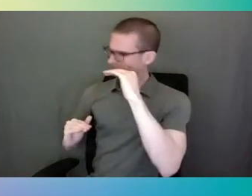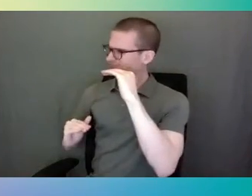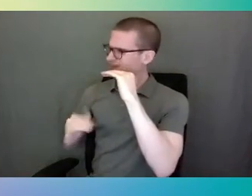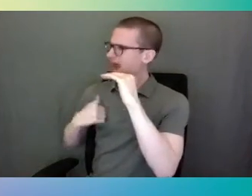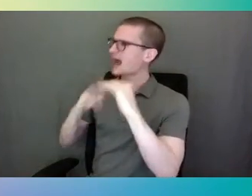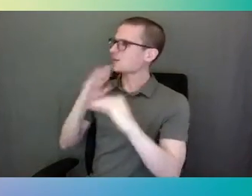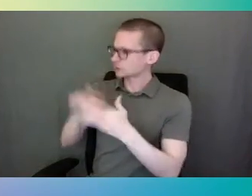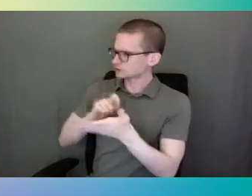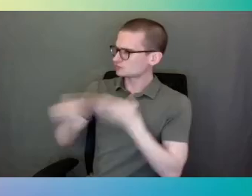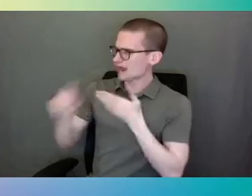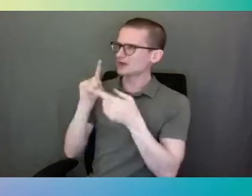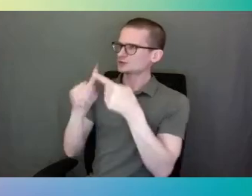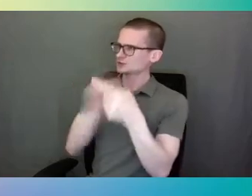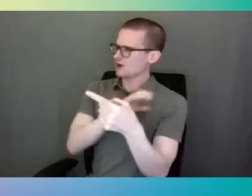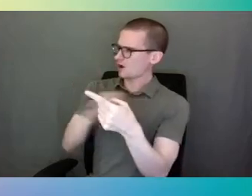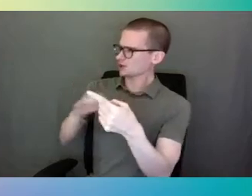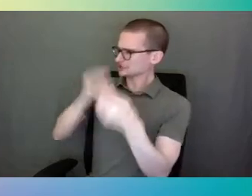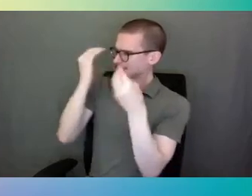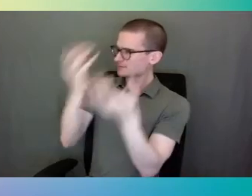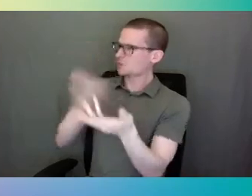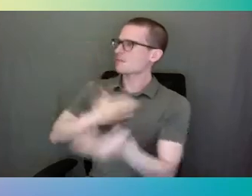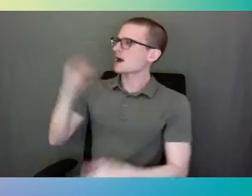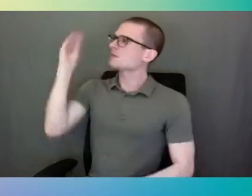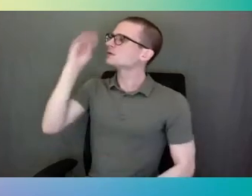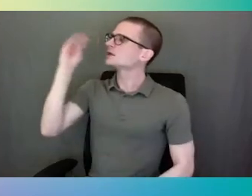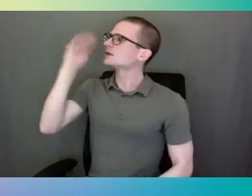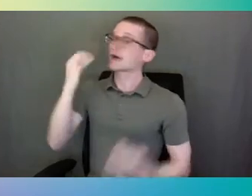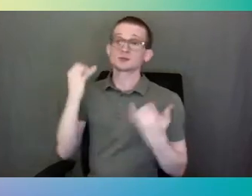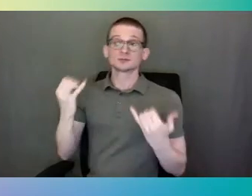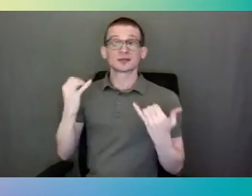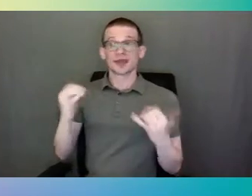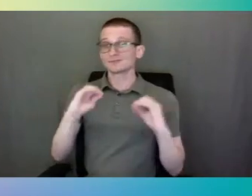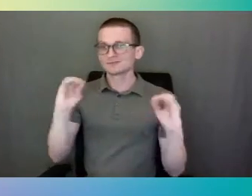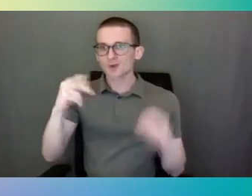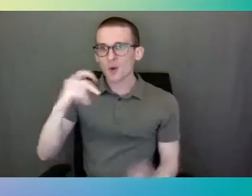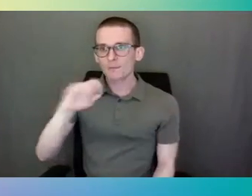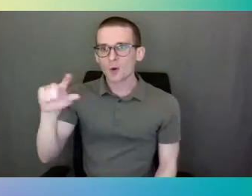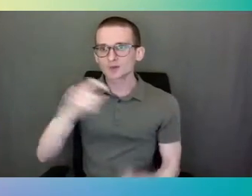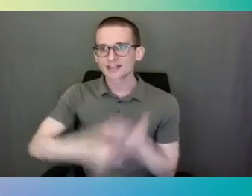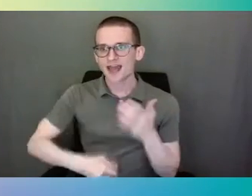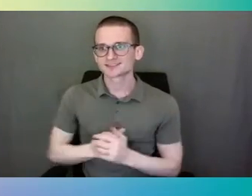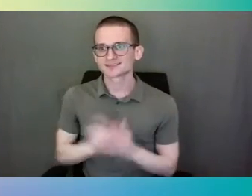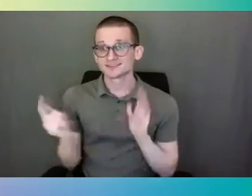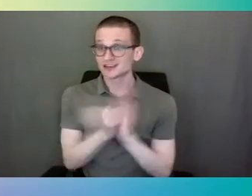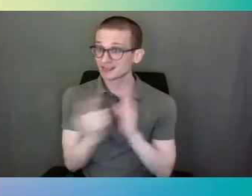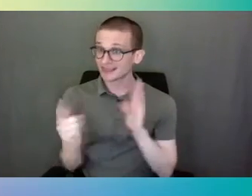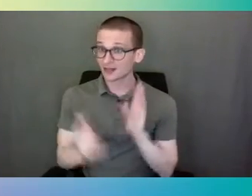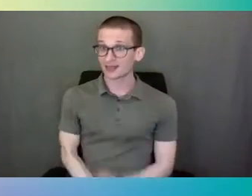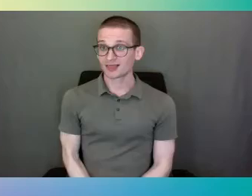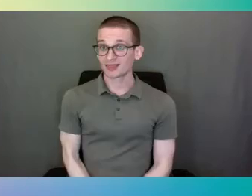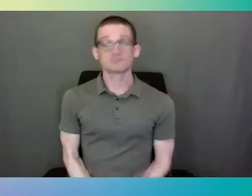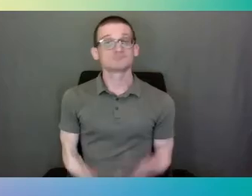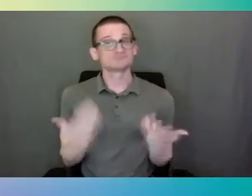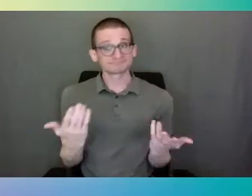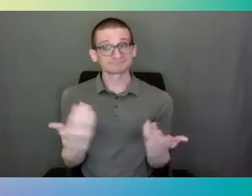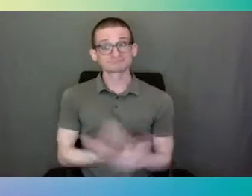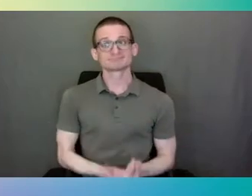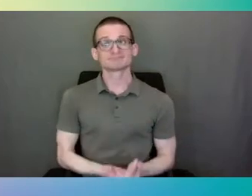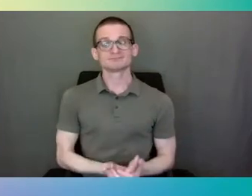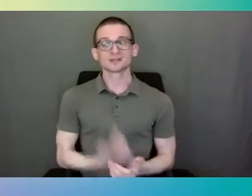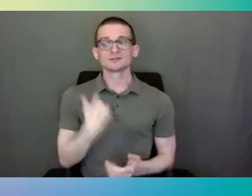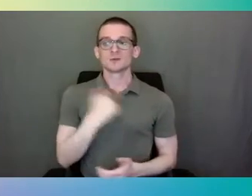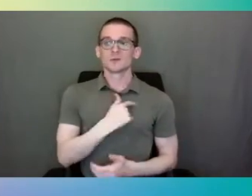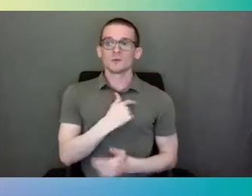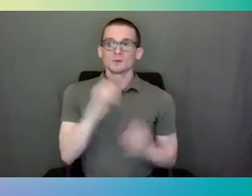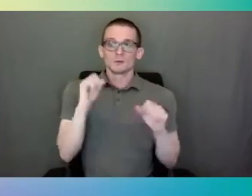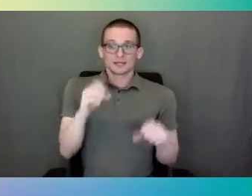tell them my opinion. And today we don't have a poll tax. It's illegal. So we can see how things that